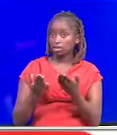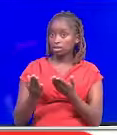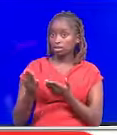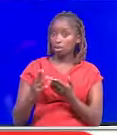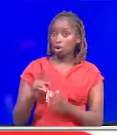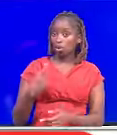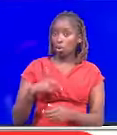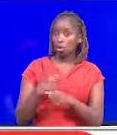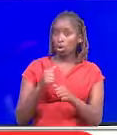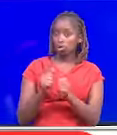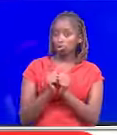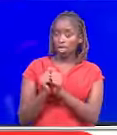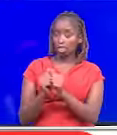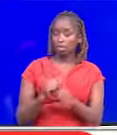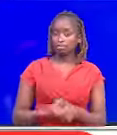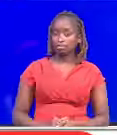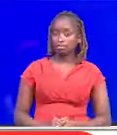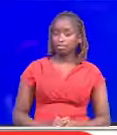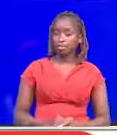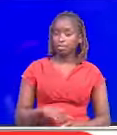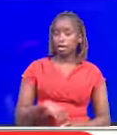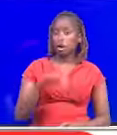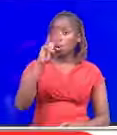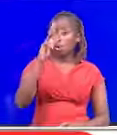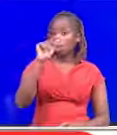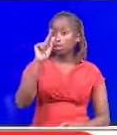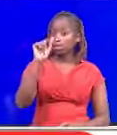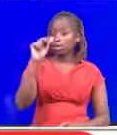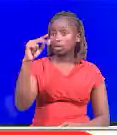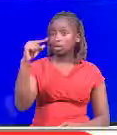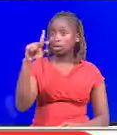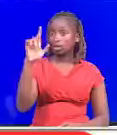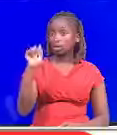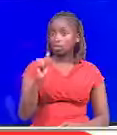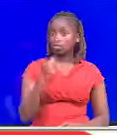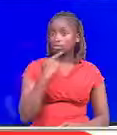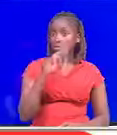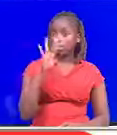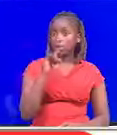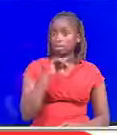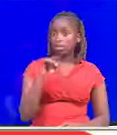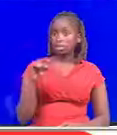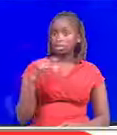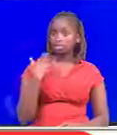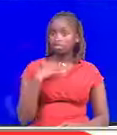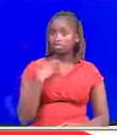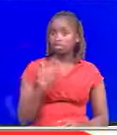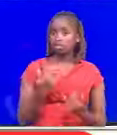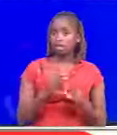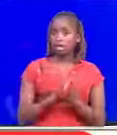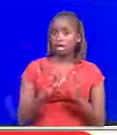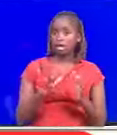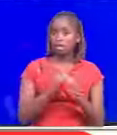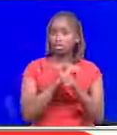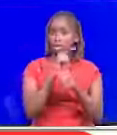we work together. The Speaker of the National Assembly, Moses Wetangula, was strongly urged by the angry scribes to preserve